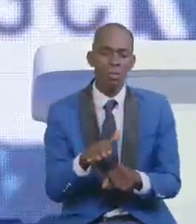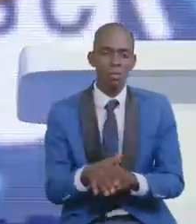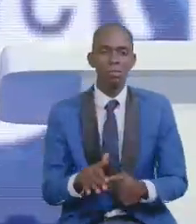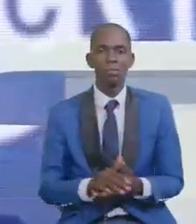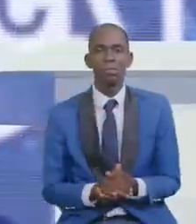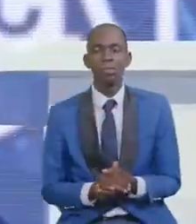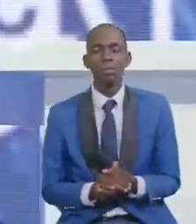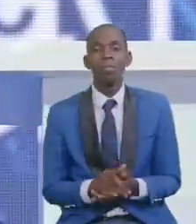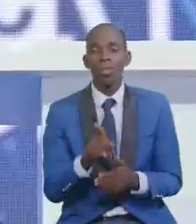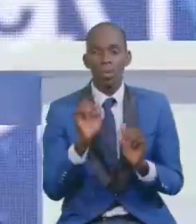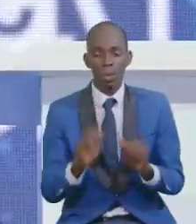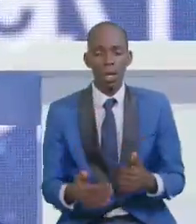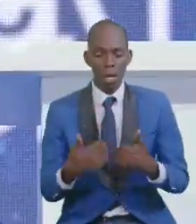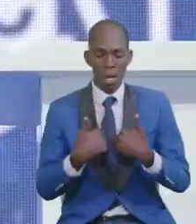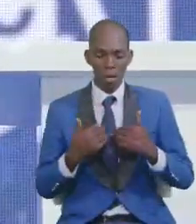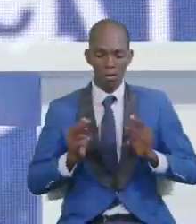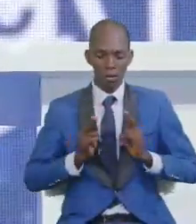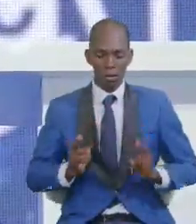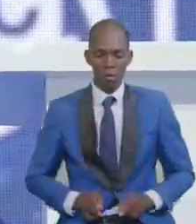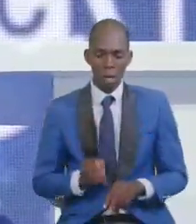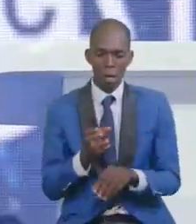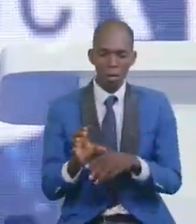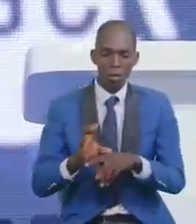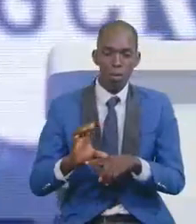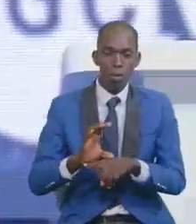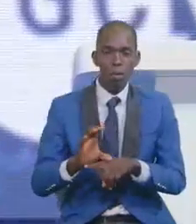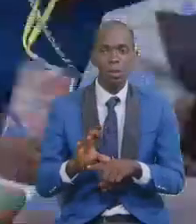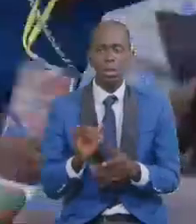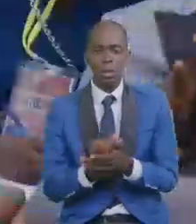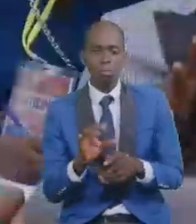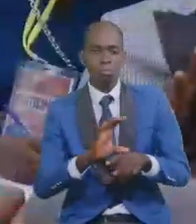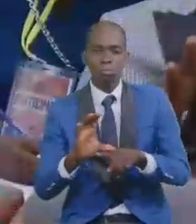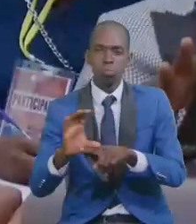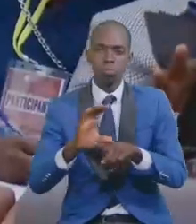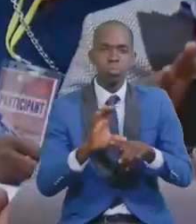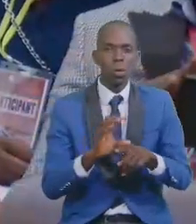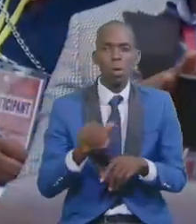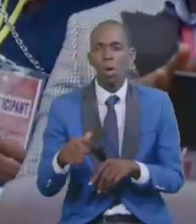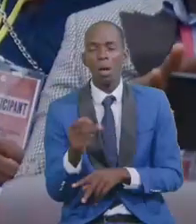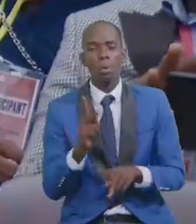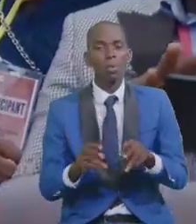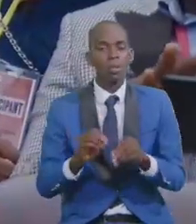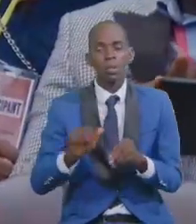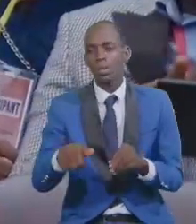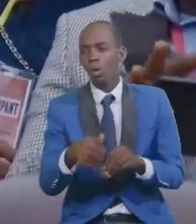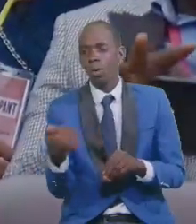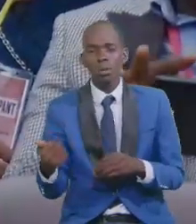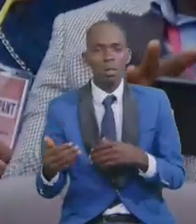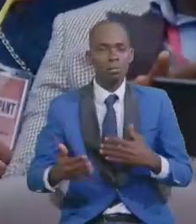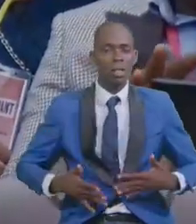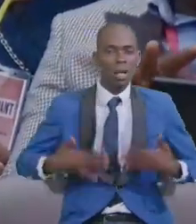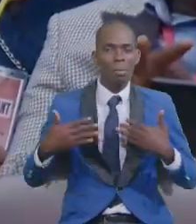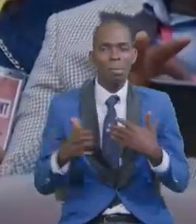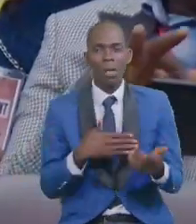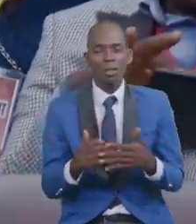You can have a human coach that coaches other people in secular matters to coach you that will not